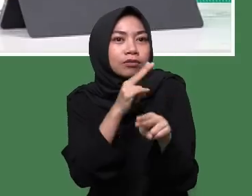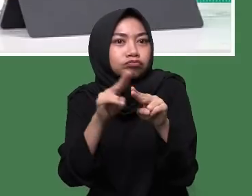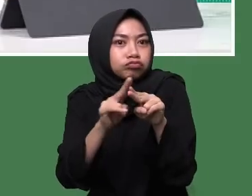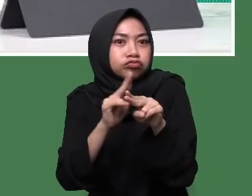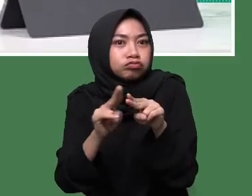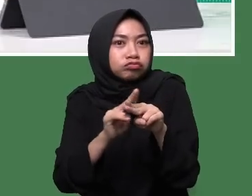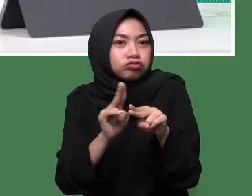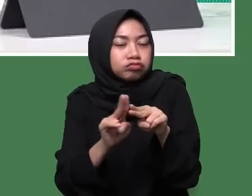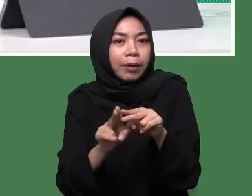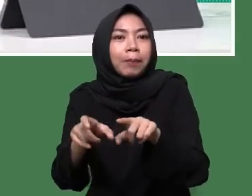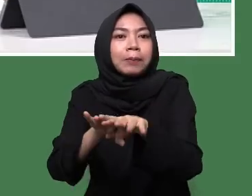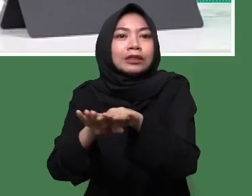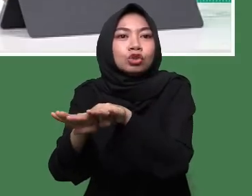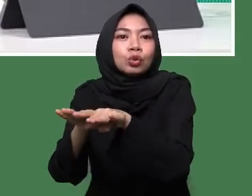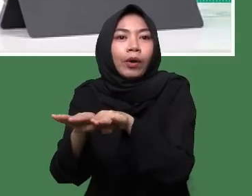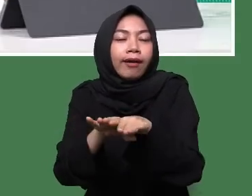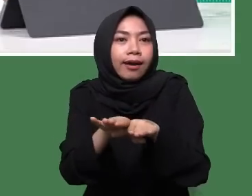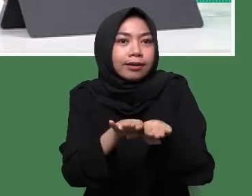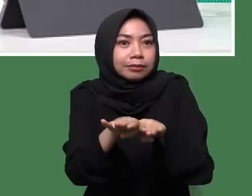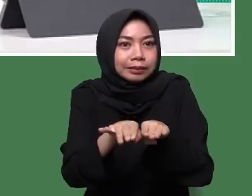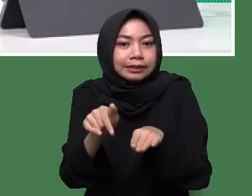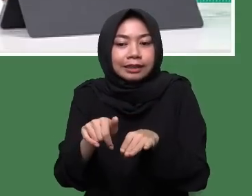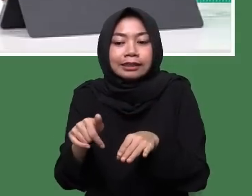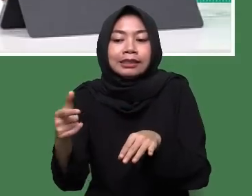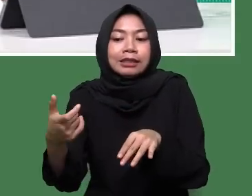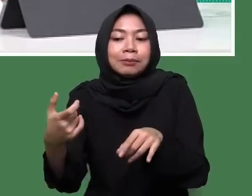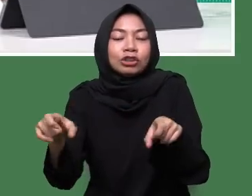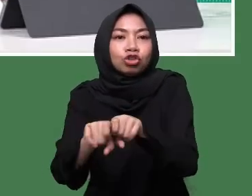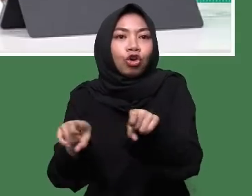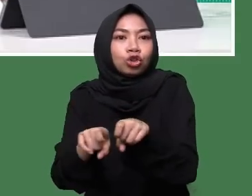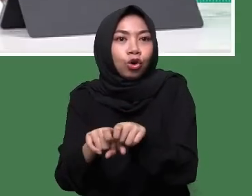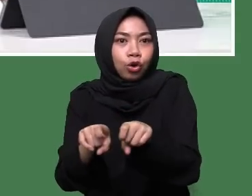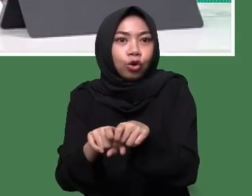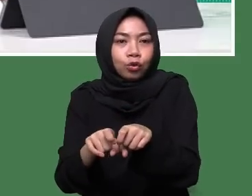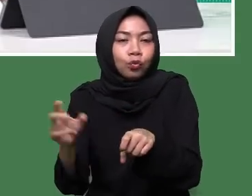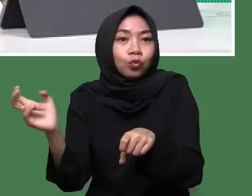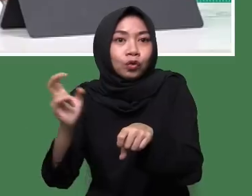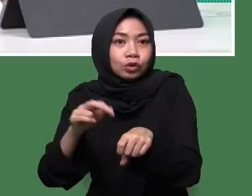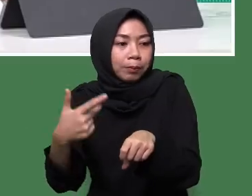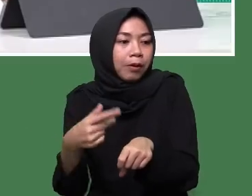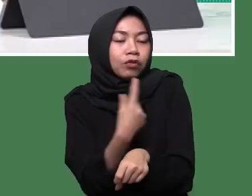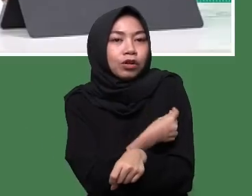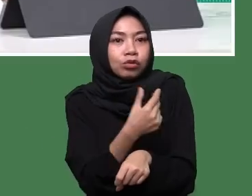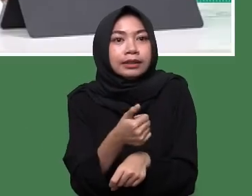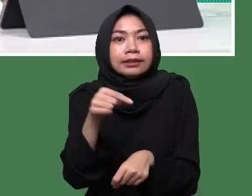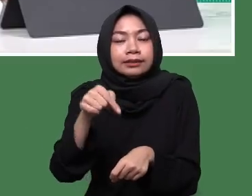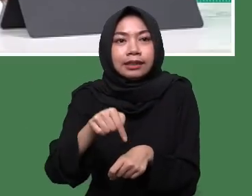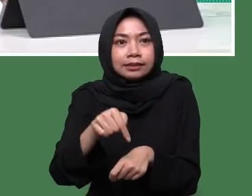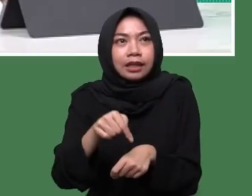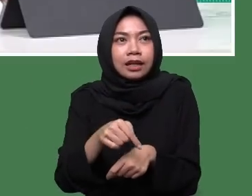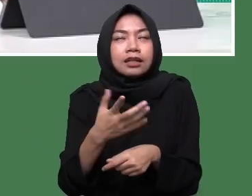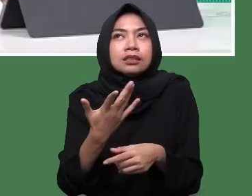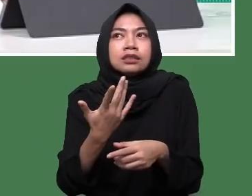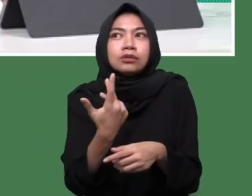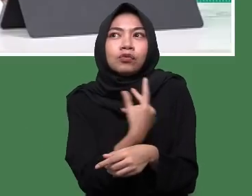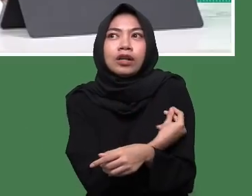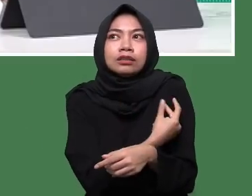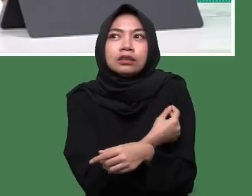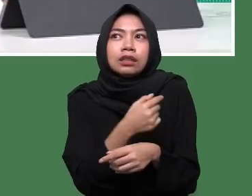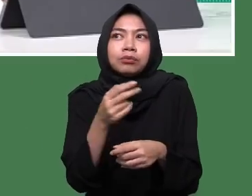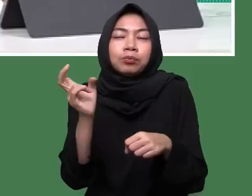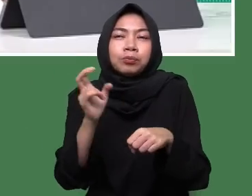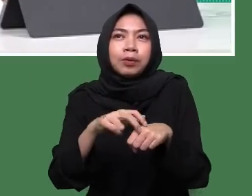will complement with the virus circulating. At this moment, we know that the serotypes is serotype O, although there